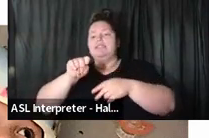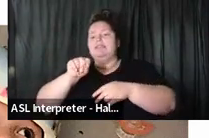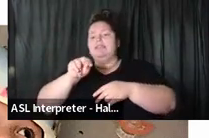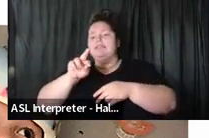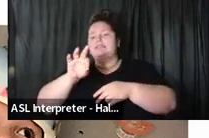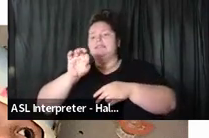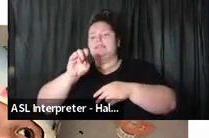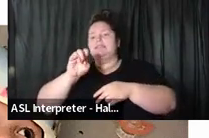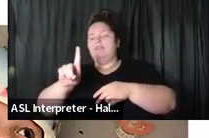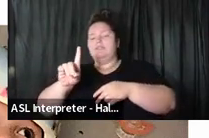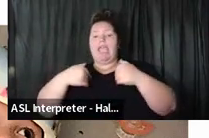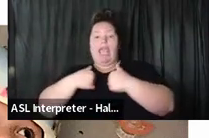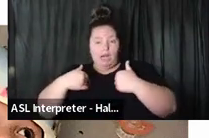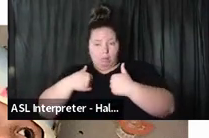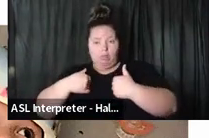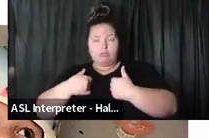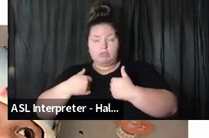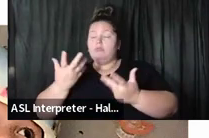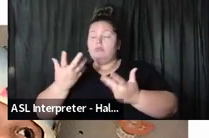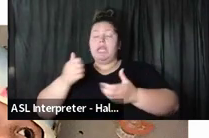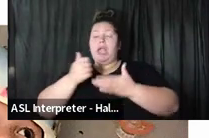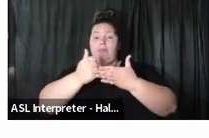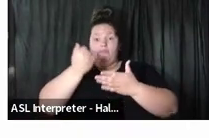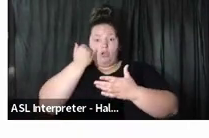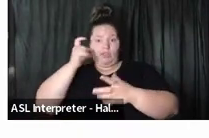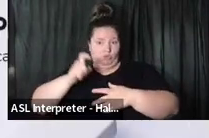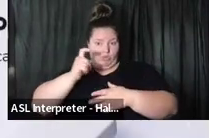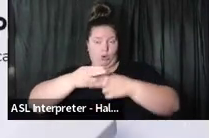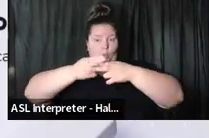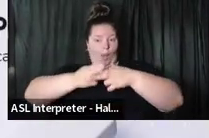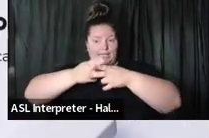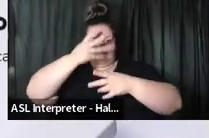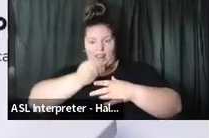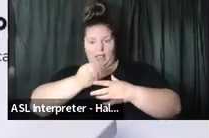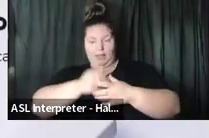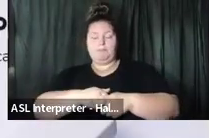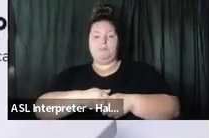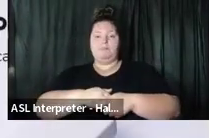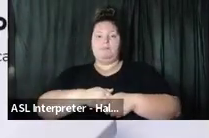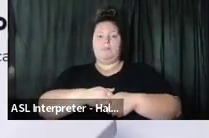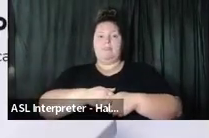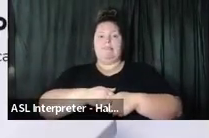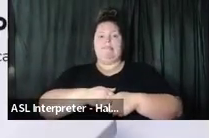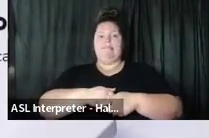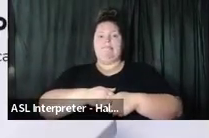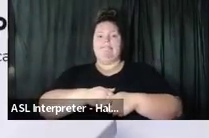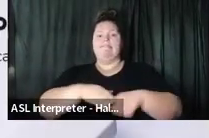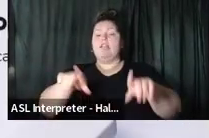for people that need the weight to sleep. We also have a sleep